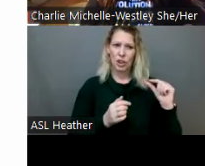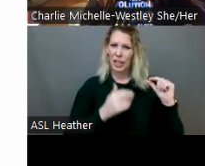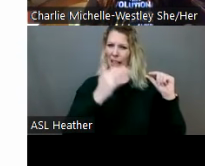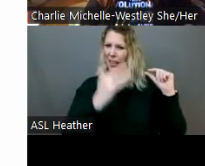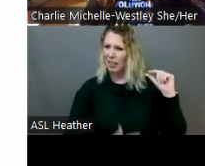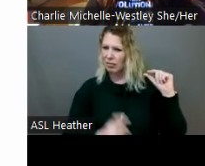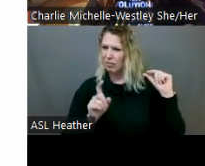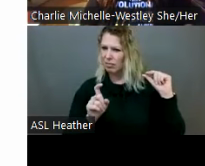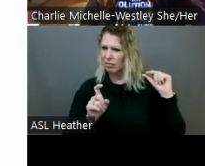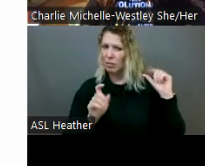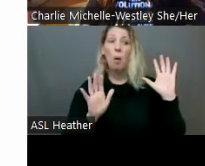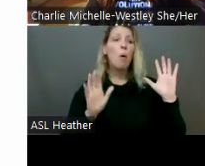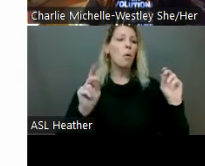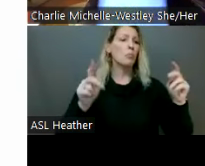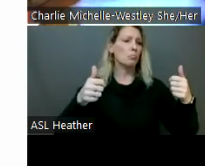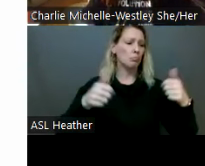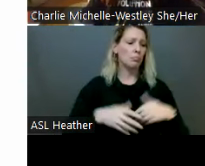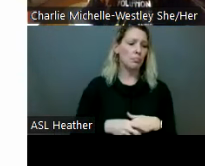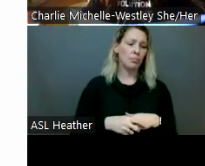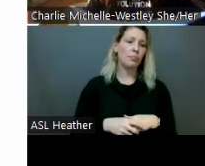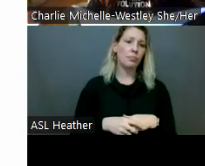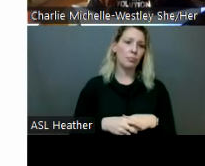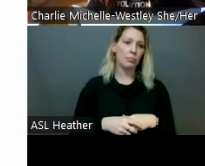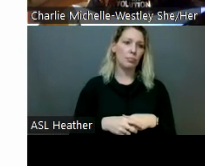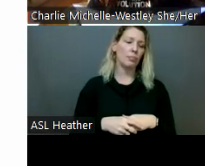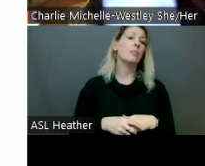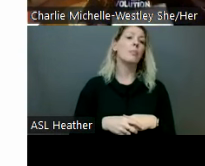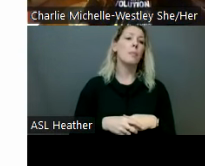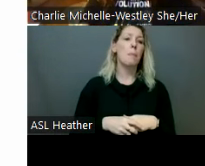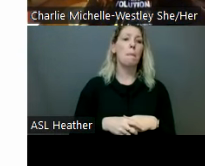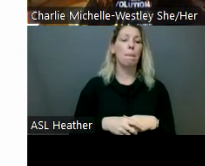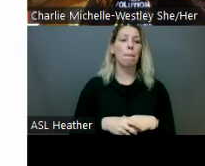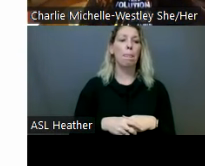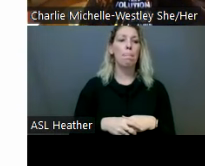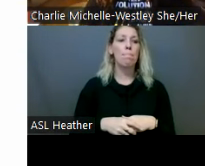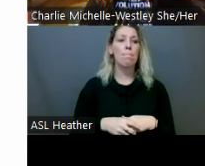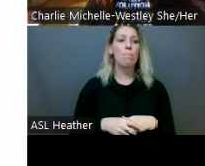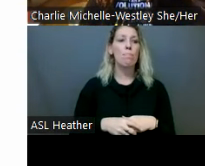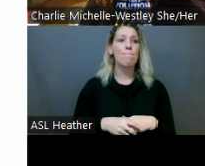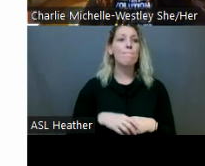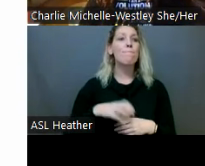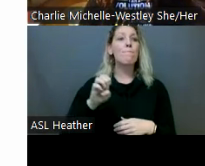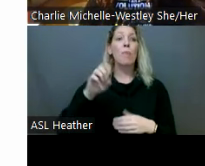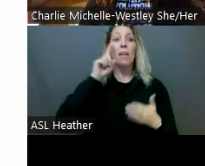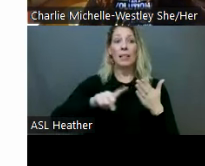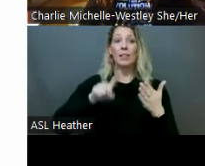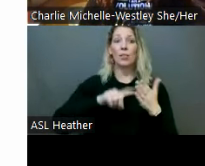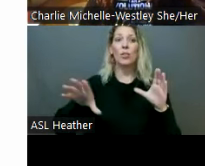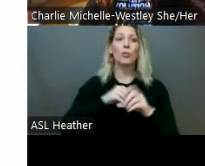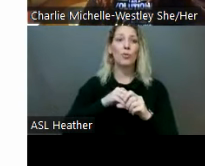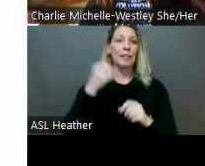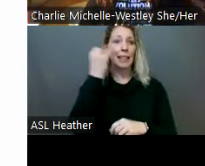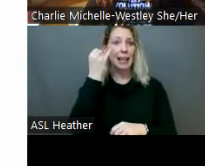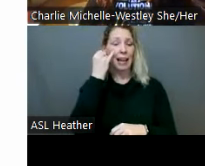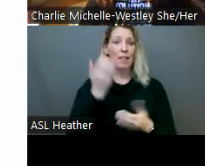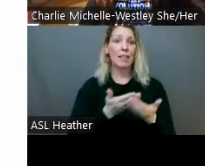staff? Oh, that's it. Okay, great. So let's do E, F, and G. Yeah. Dr. Moose, okay. E, investigation shall include, if these elements